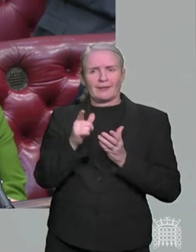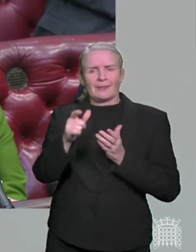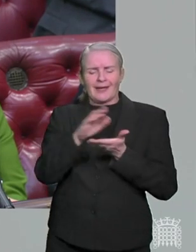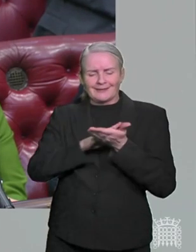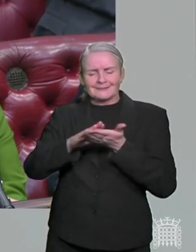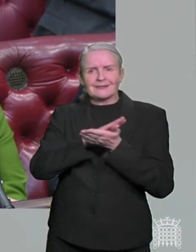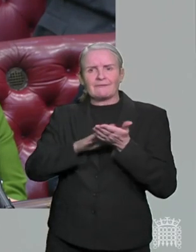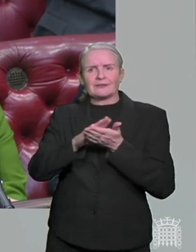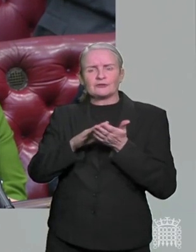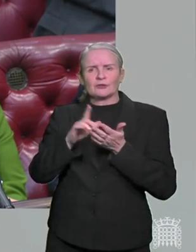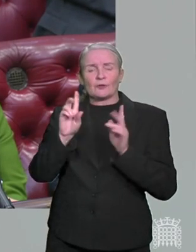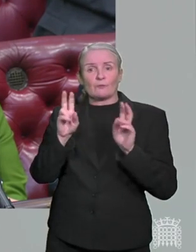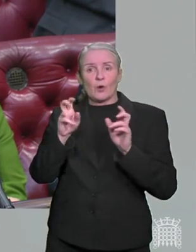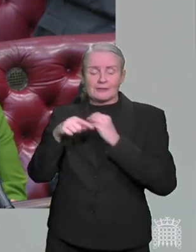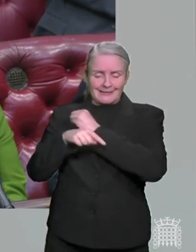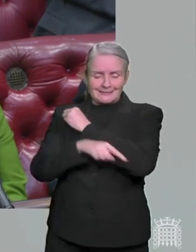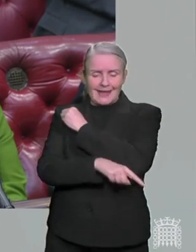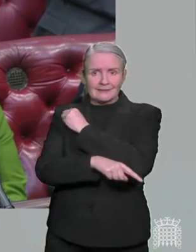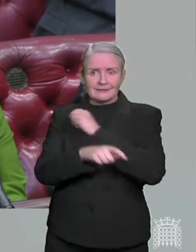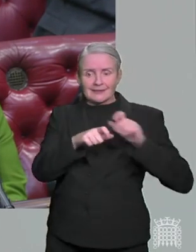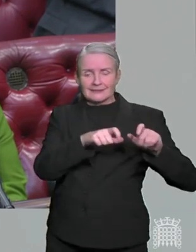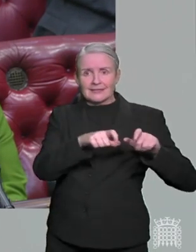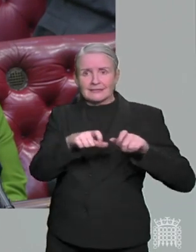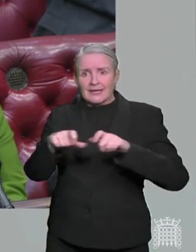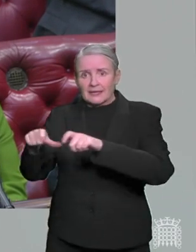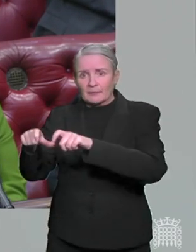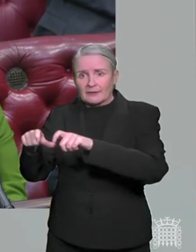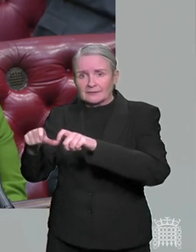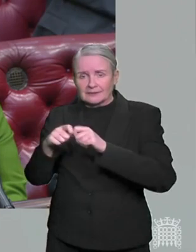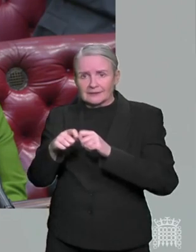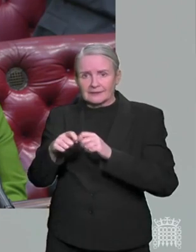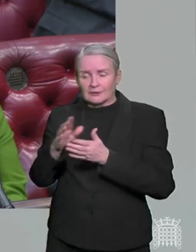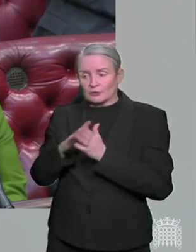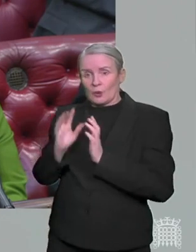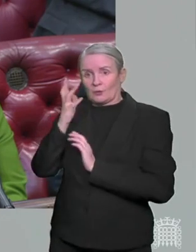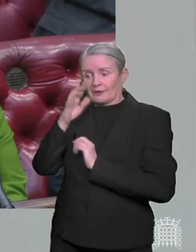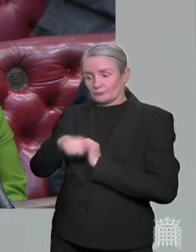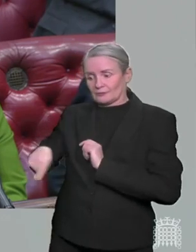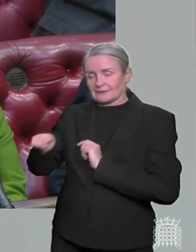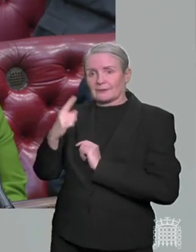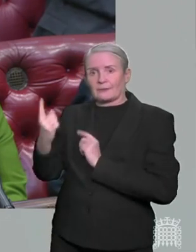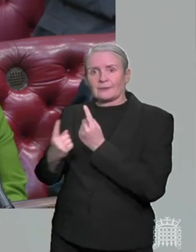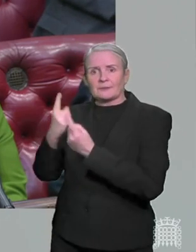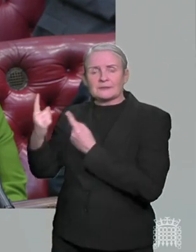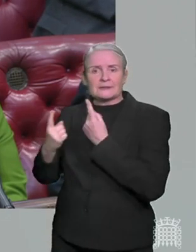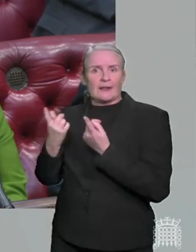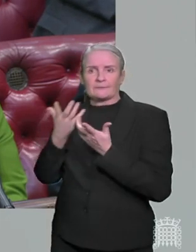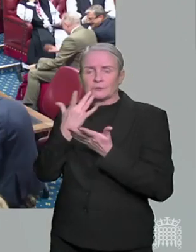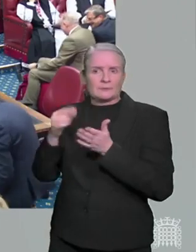of debt sustainability to provide countries in debt distress a more level playing